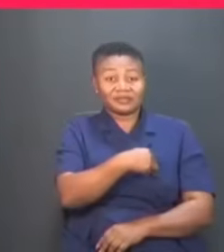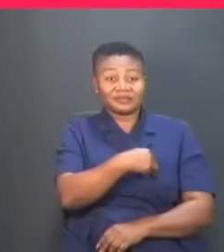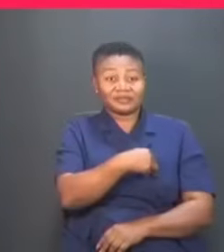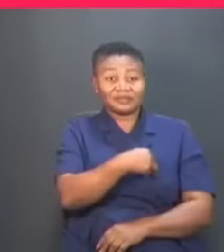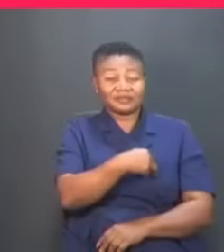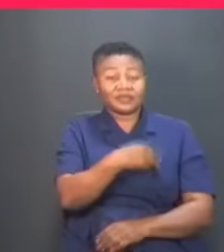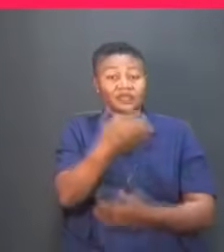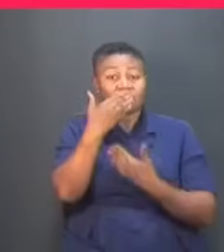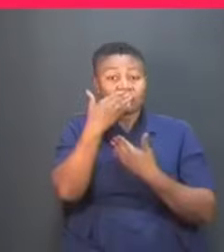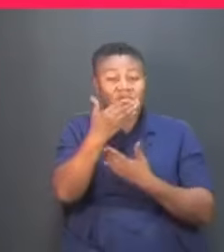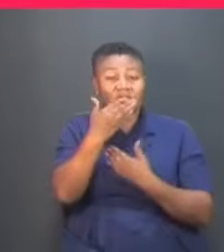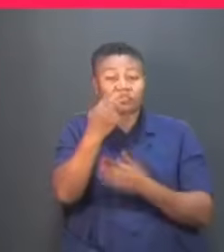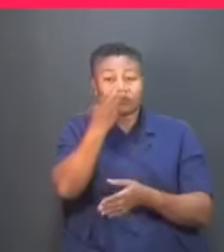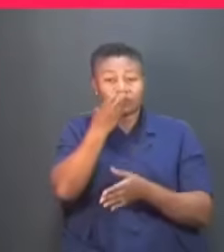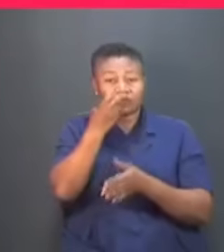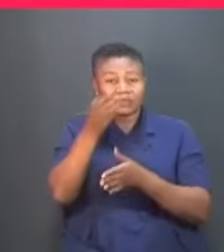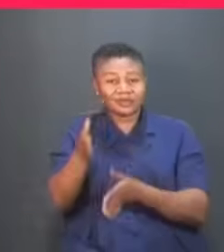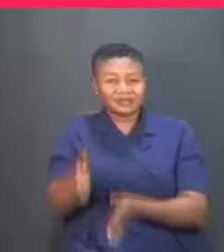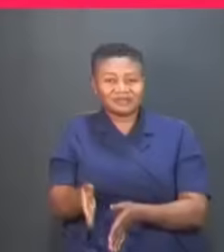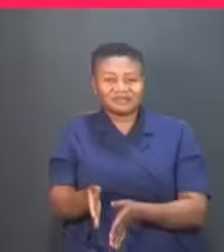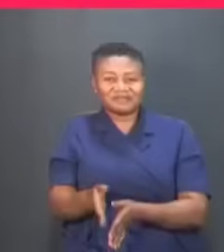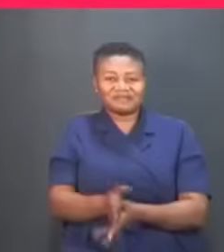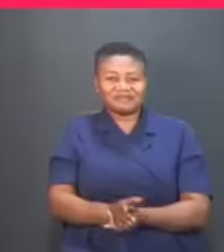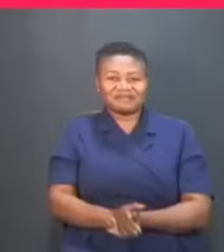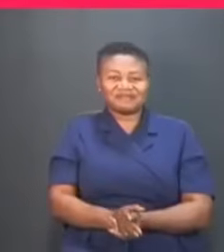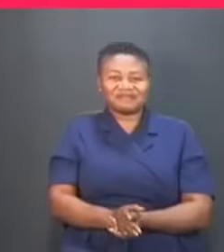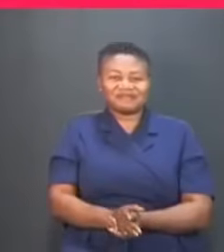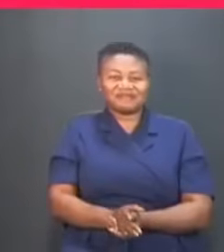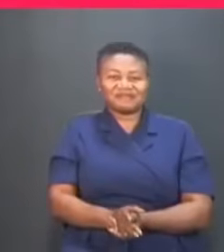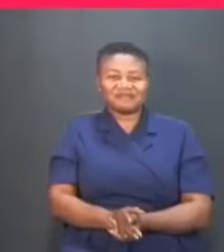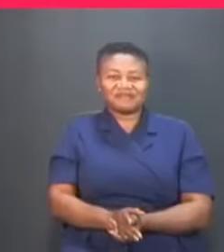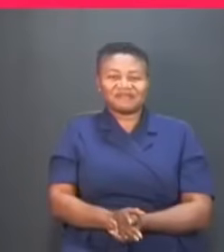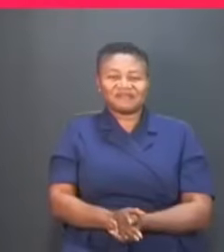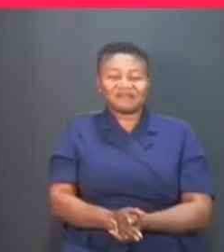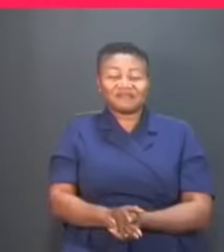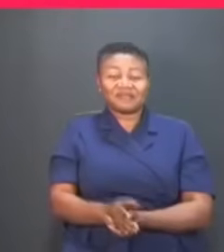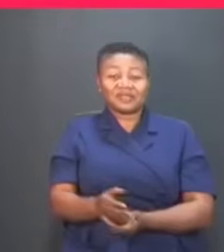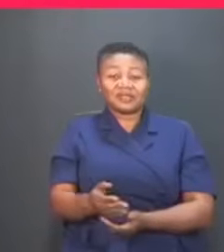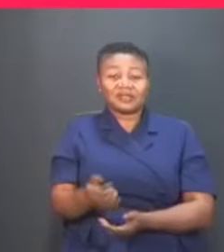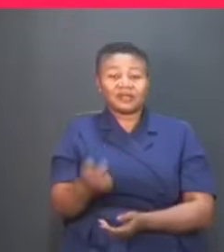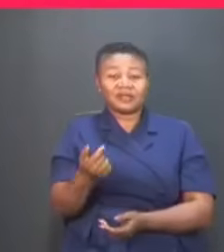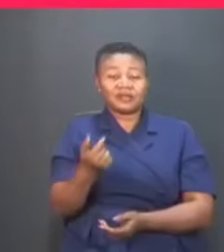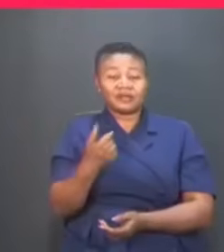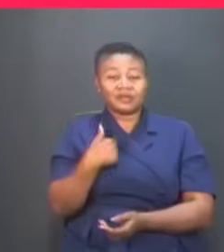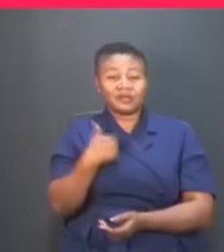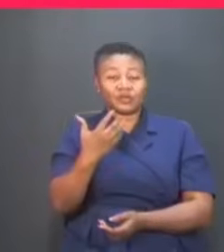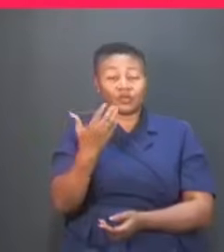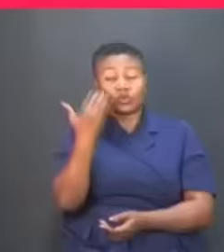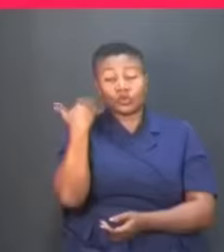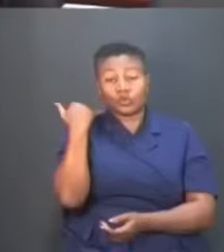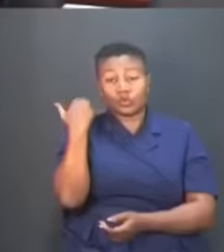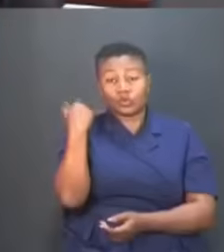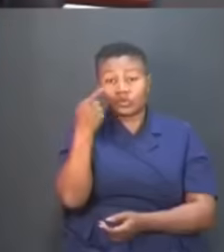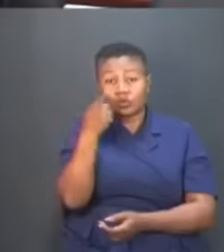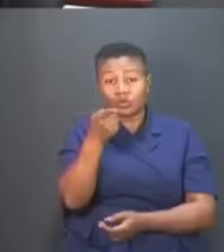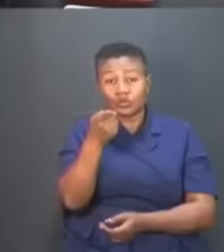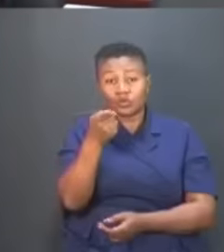Thank you, Mr. Speaker. Speaker, may I respectfully draw your kind attention